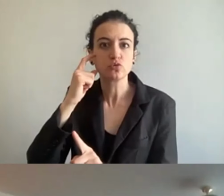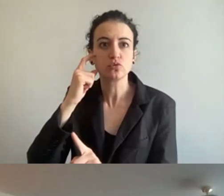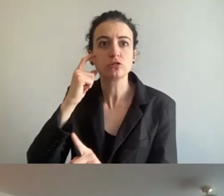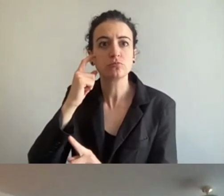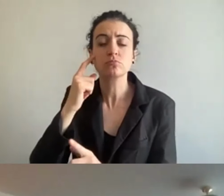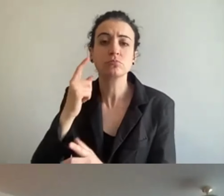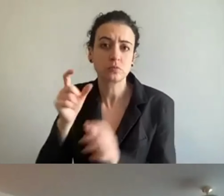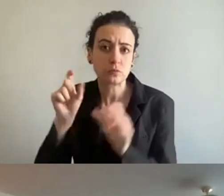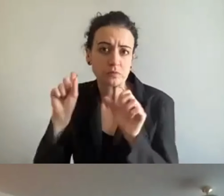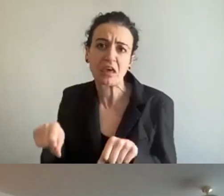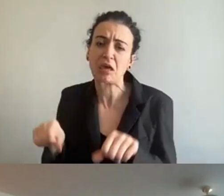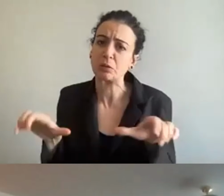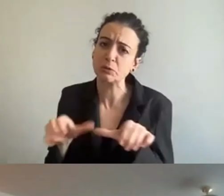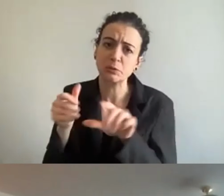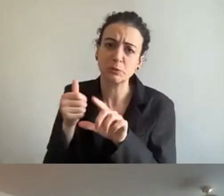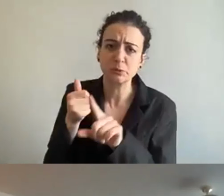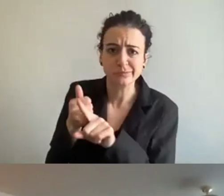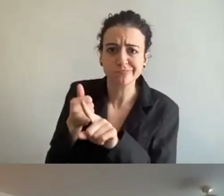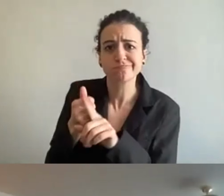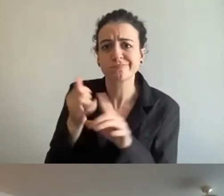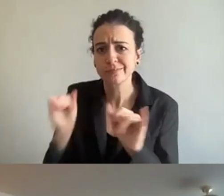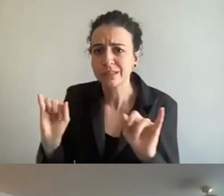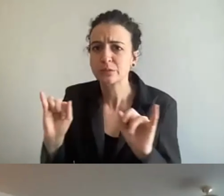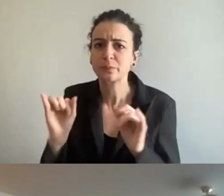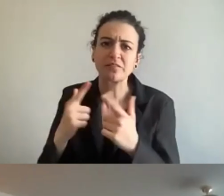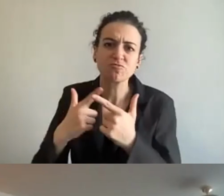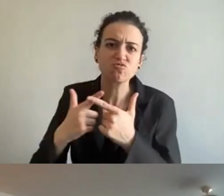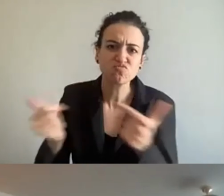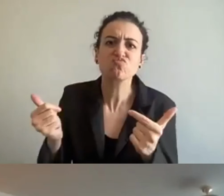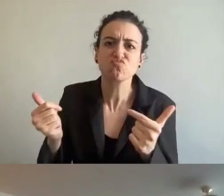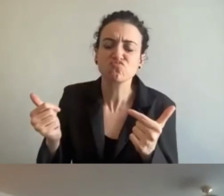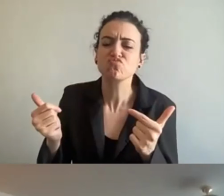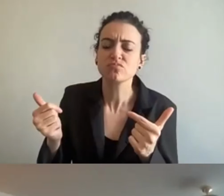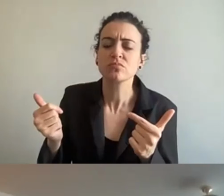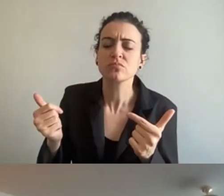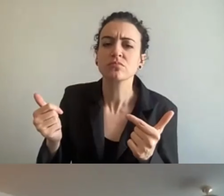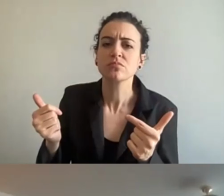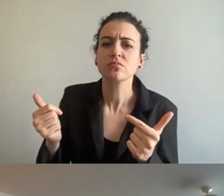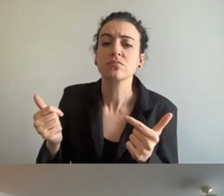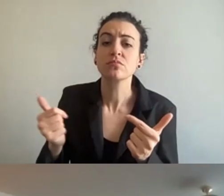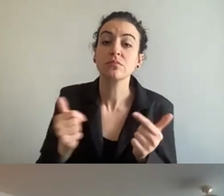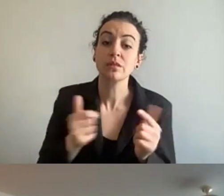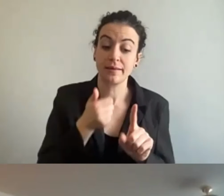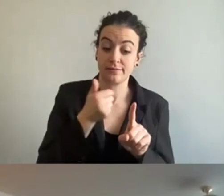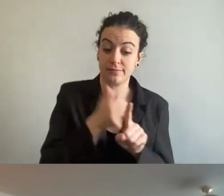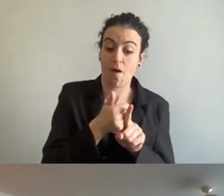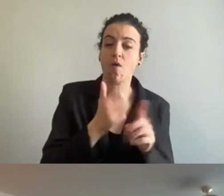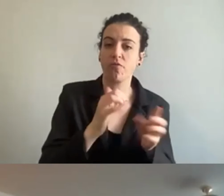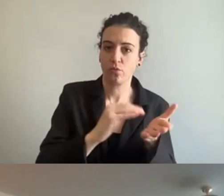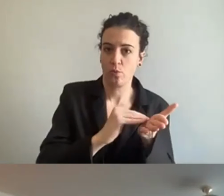to do everything that the self waiver gives you